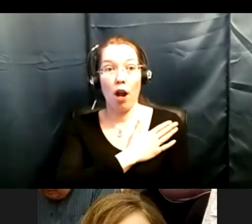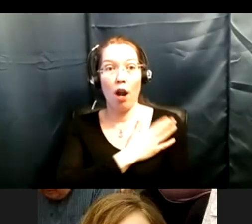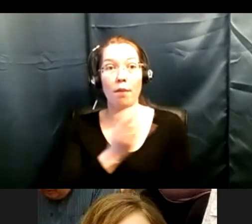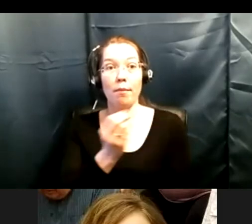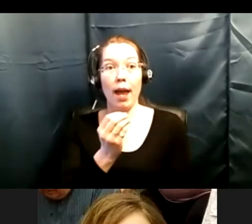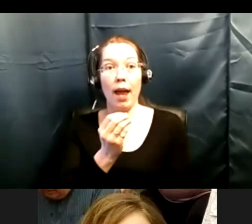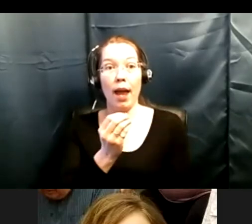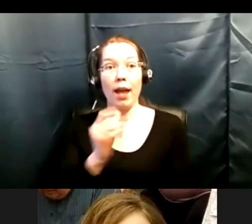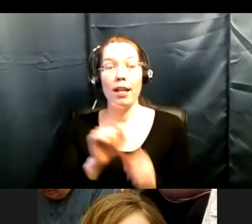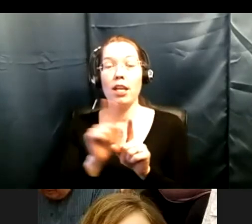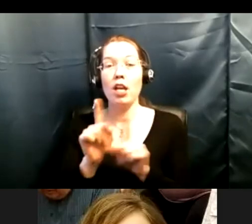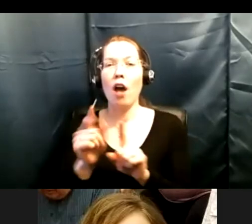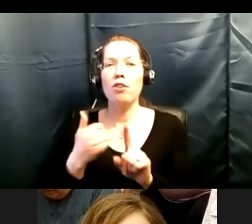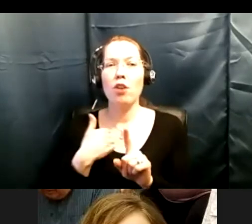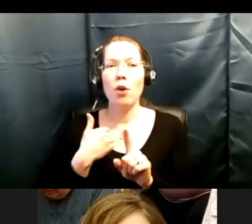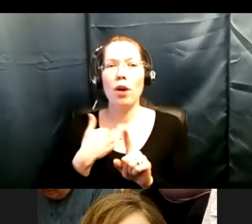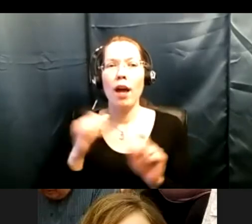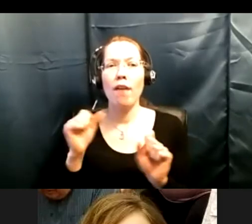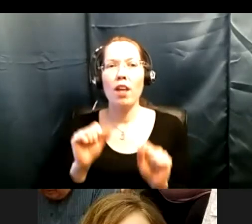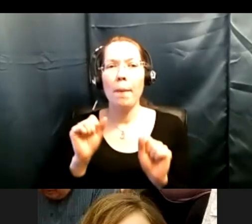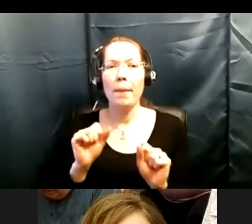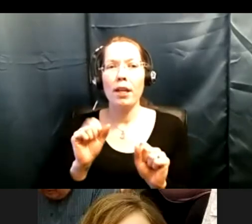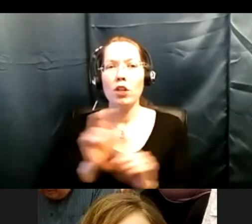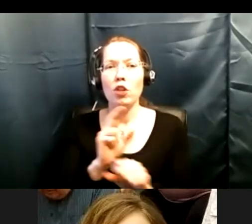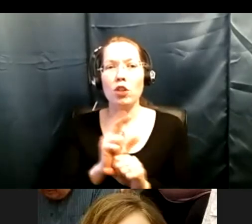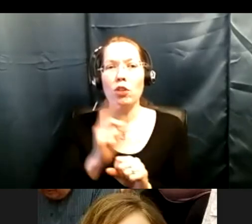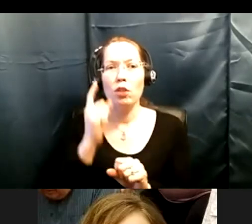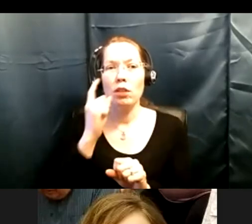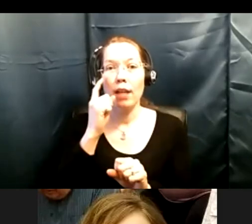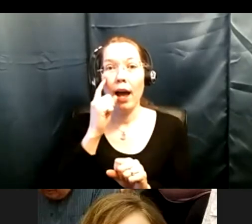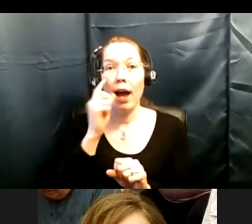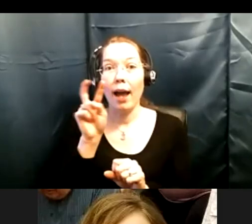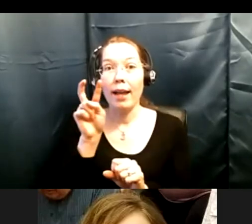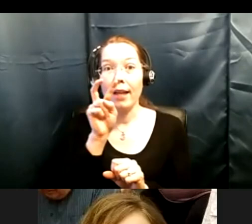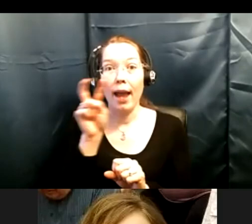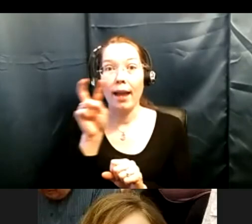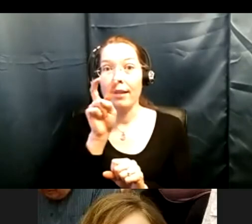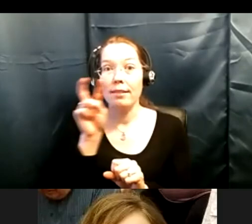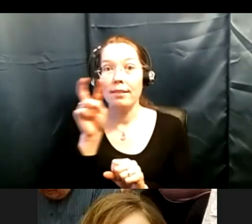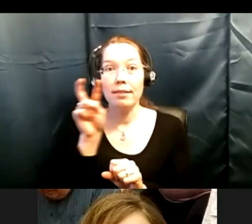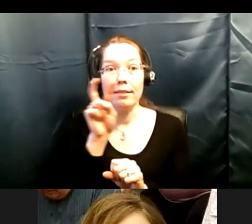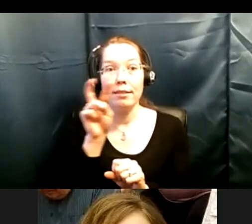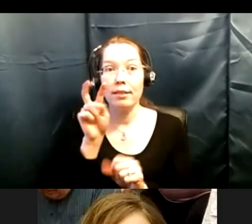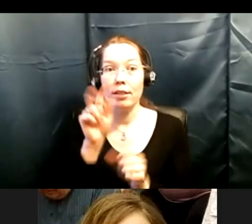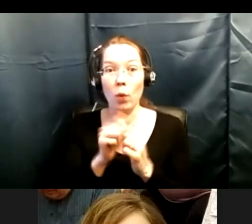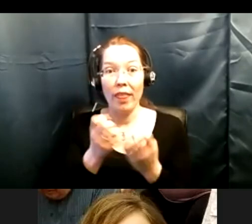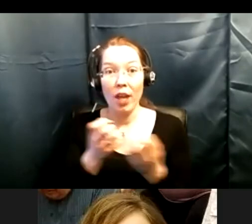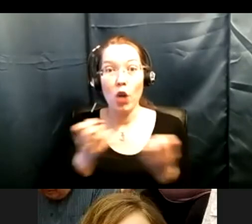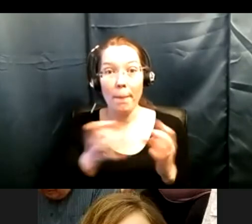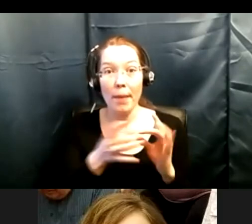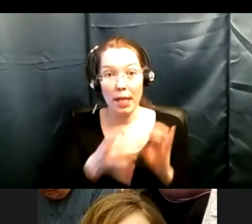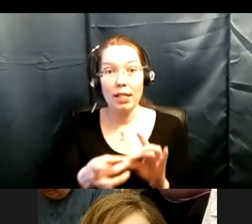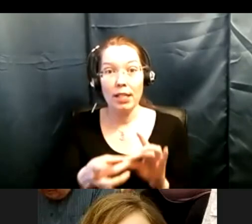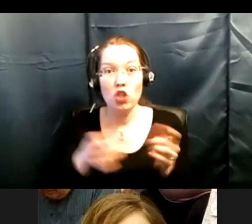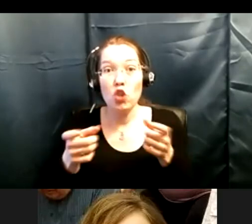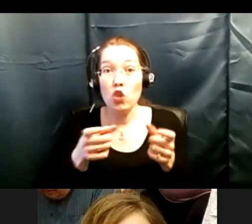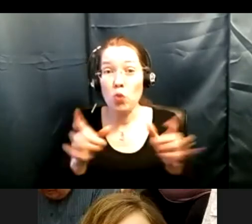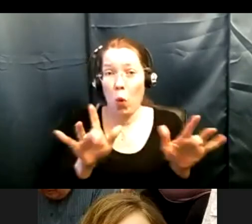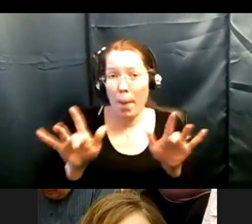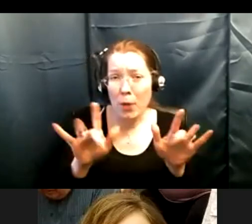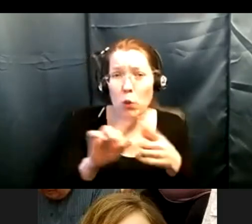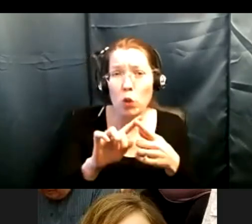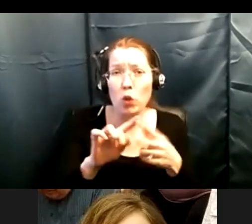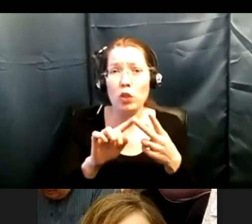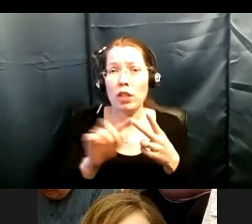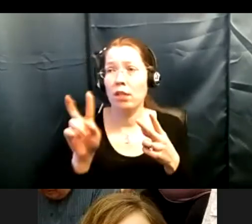he also has the ability to use eye gaze with this equipment to control computers. He can browse the